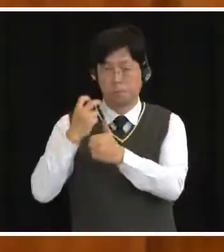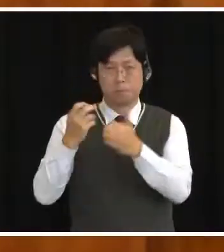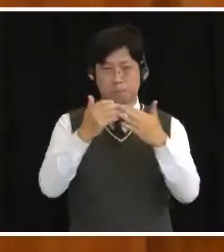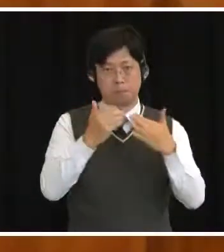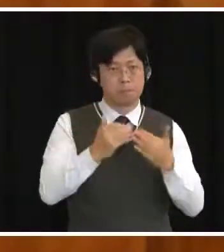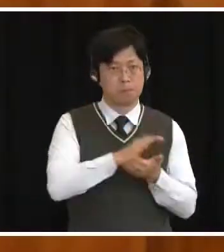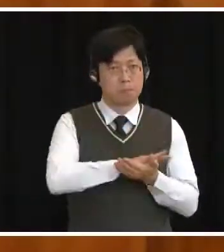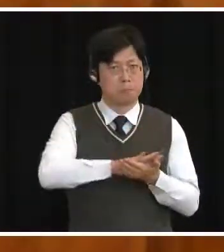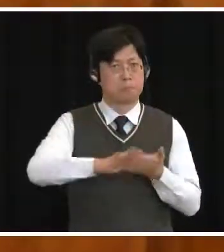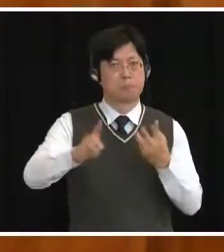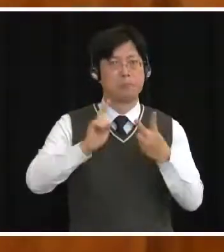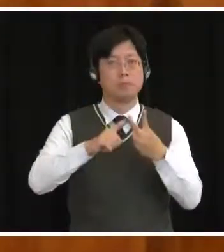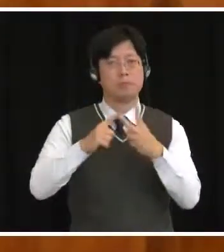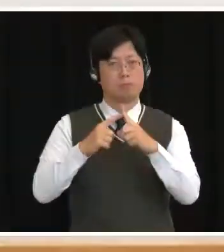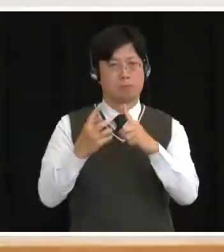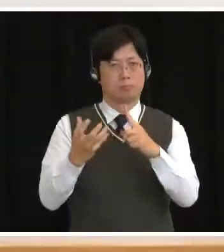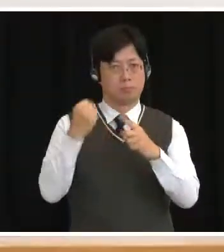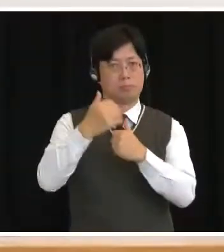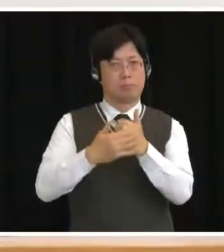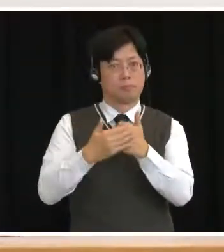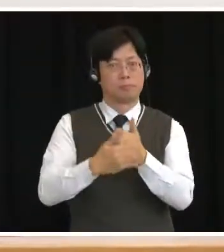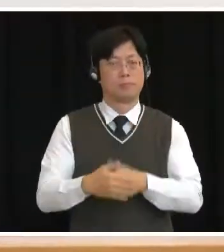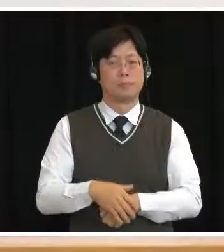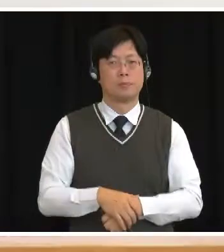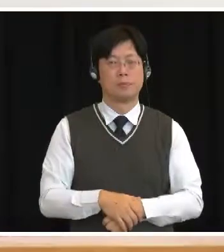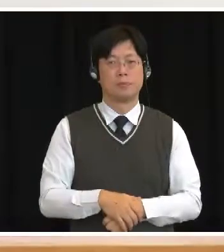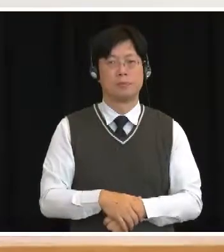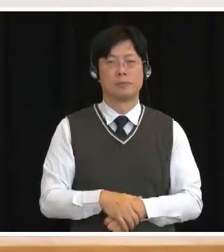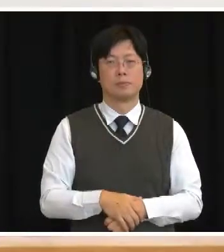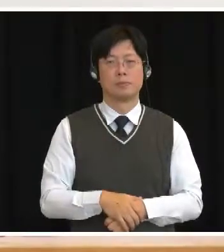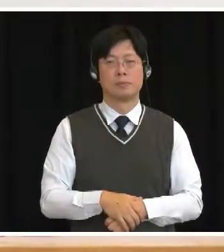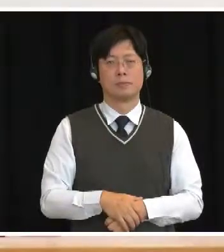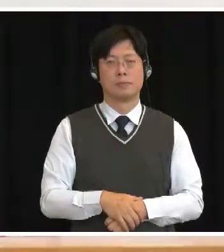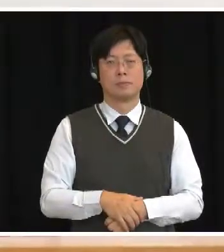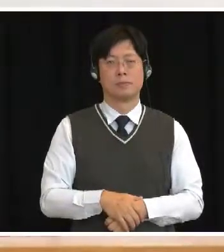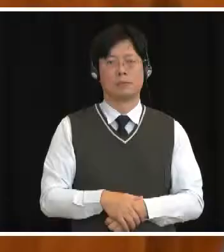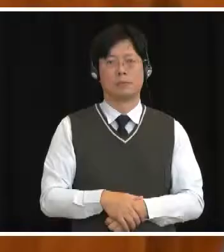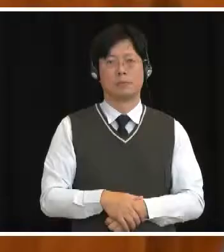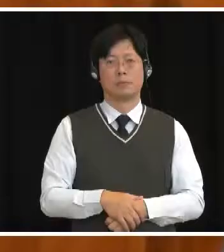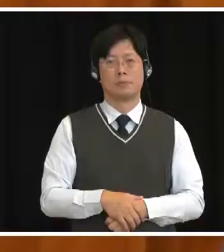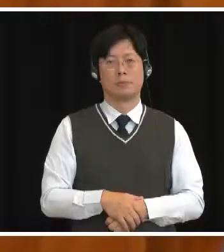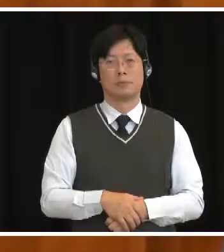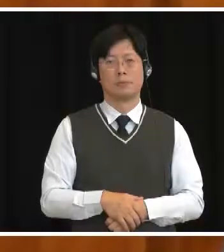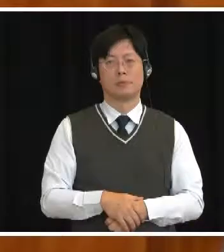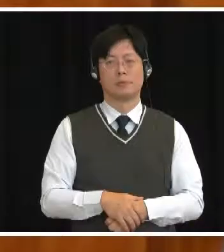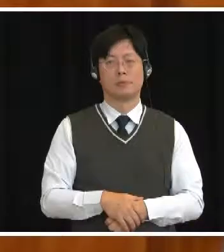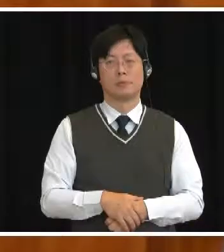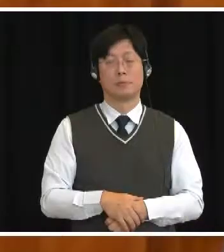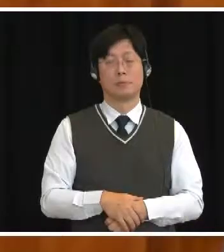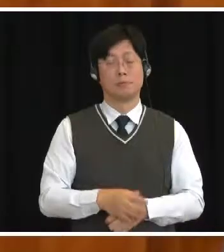we our job is to promote good governance of the government and also to protect human rights.